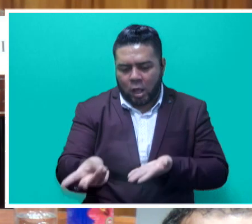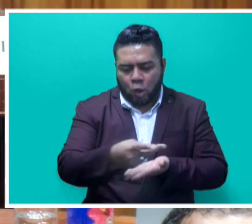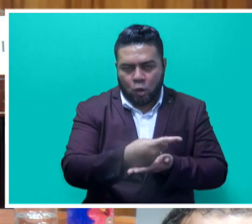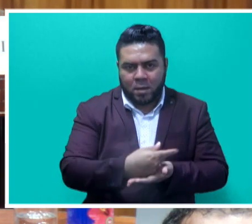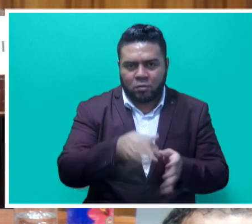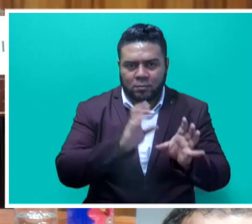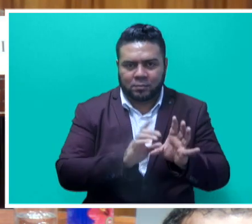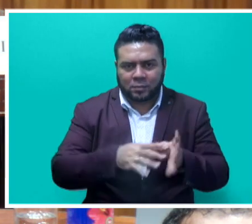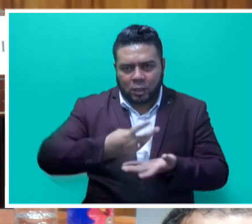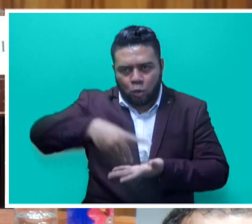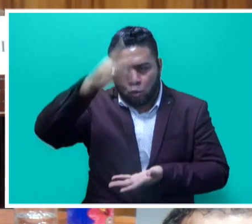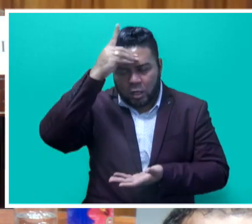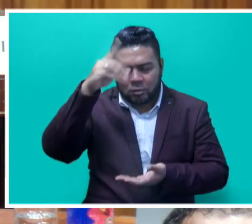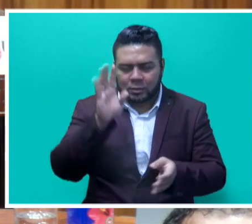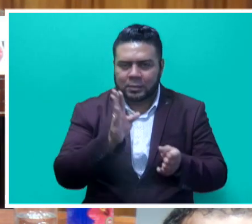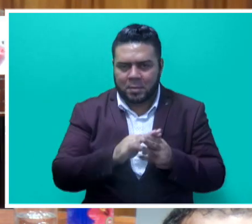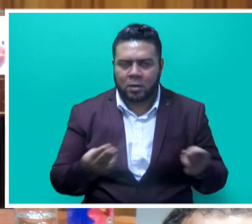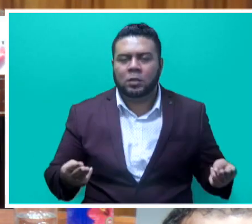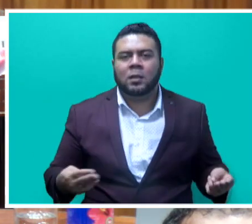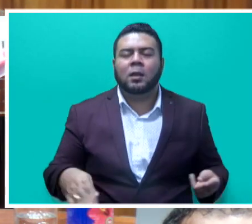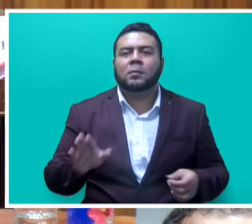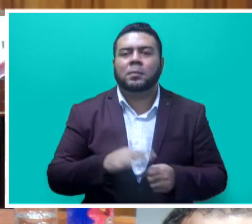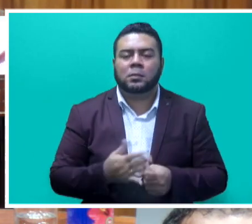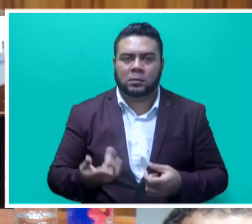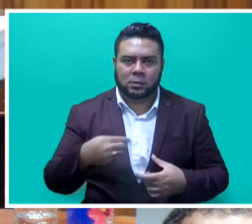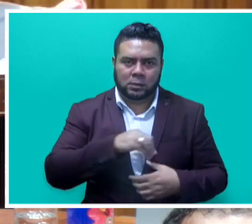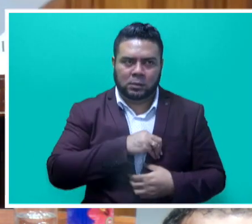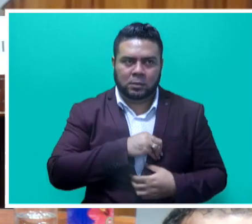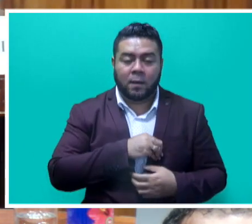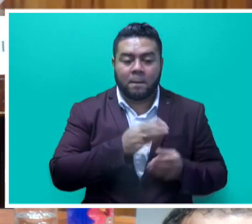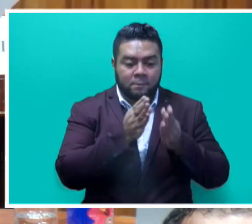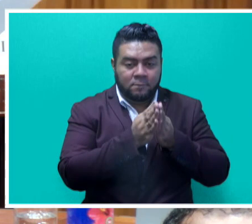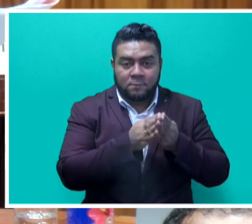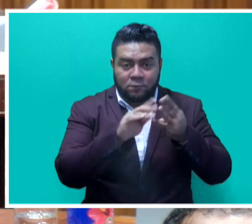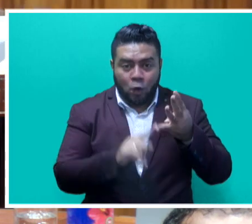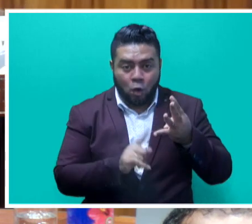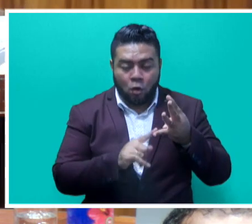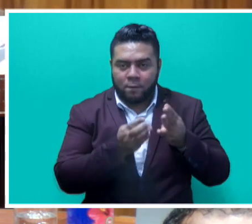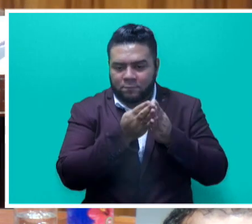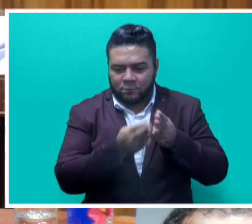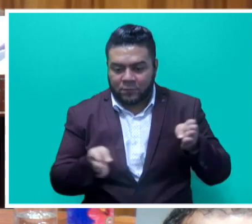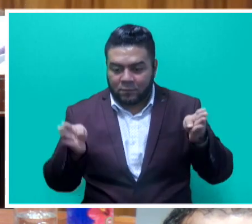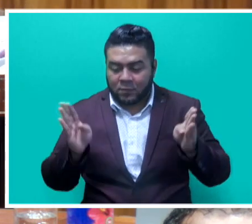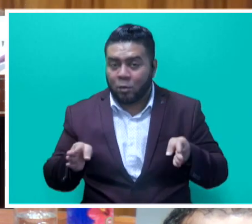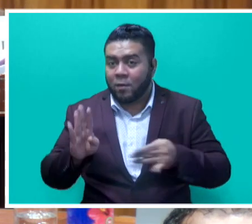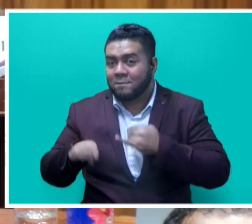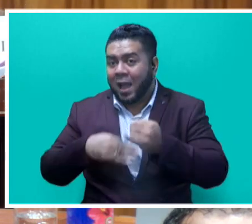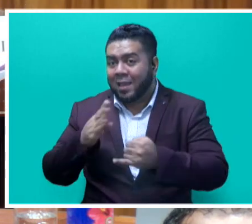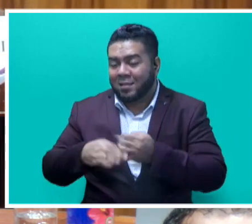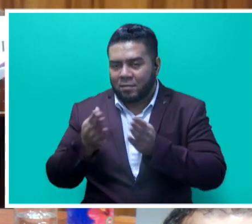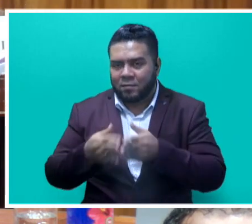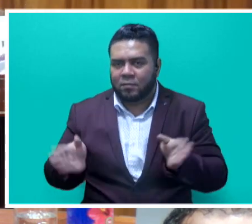and educational materials at our ministry. Phase 4, Mr. Speaker, which is the final phase,